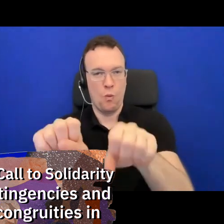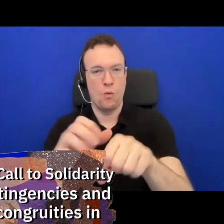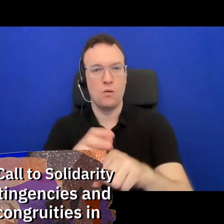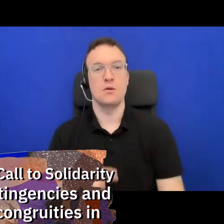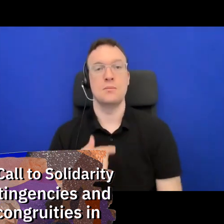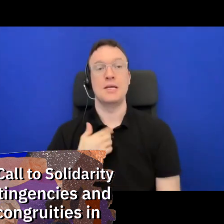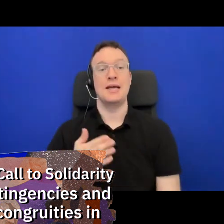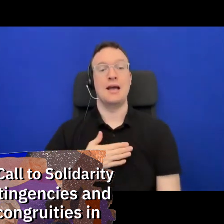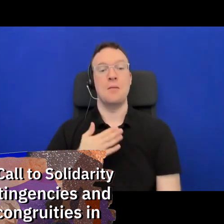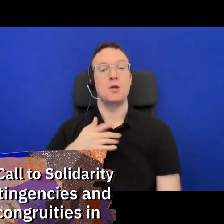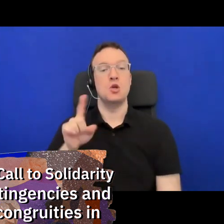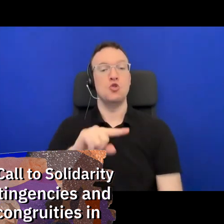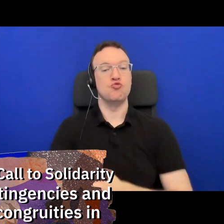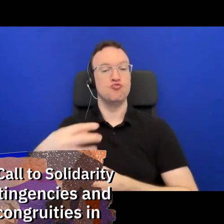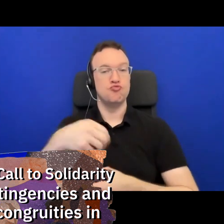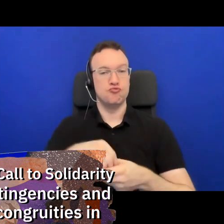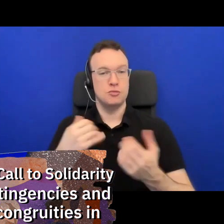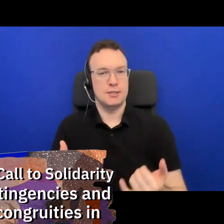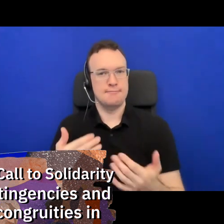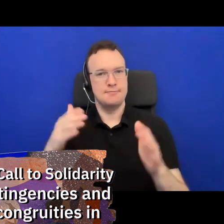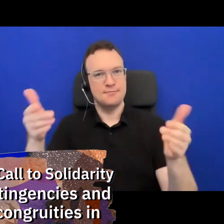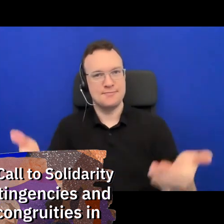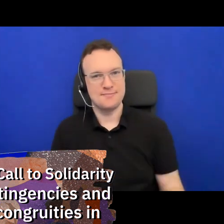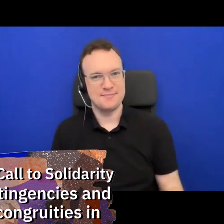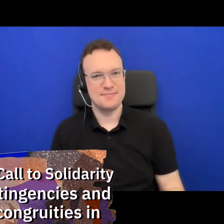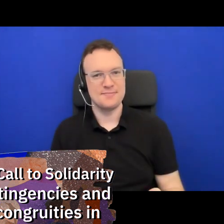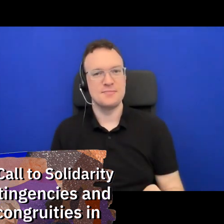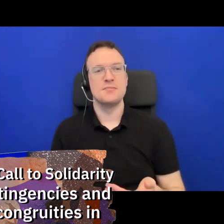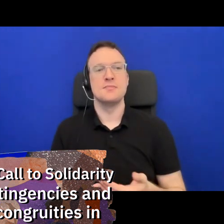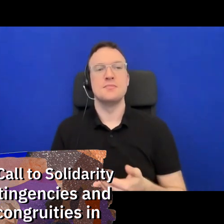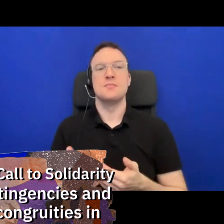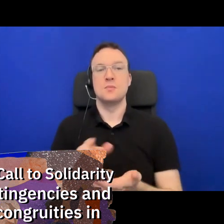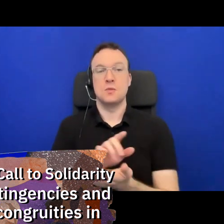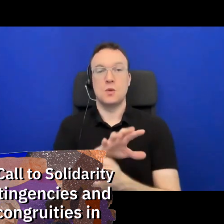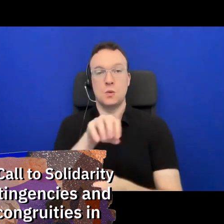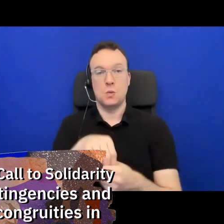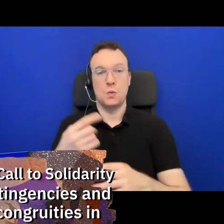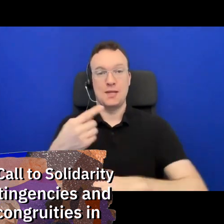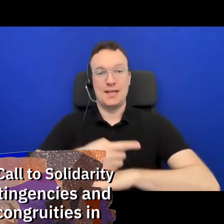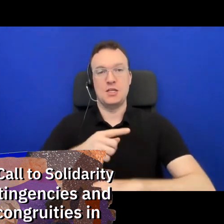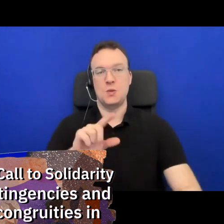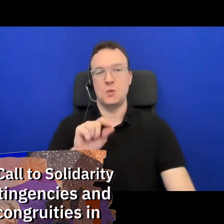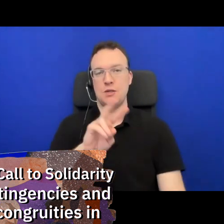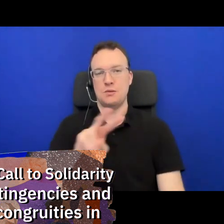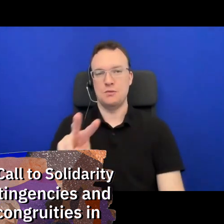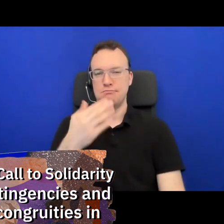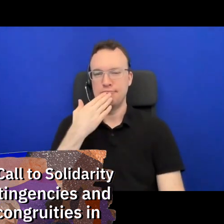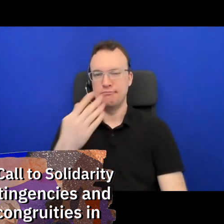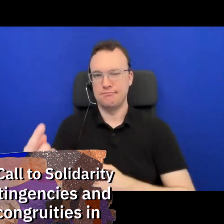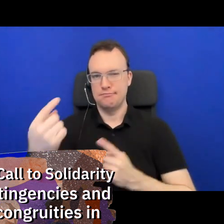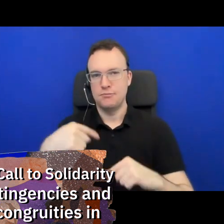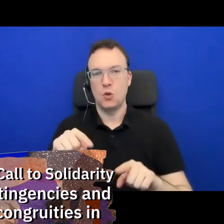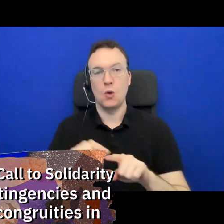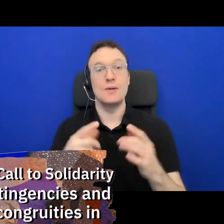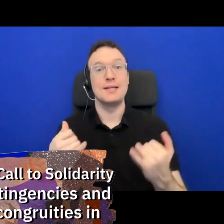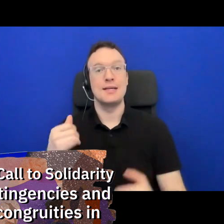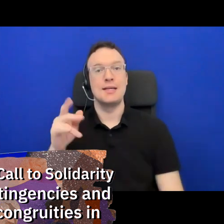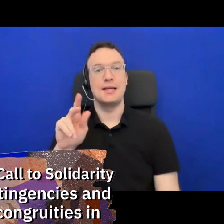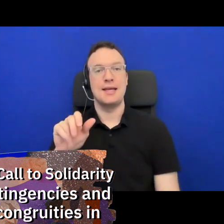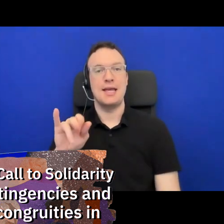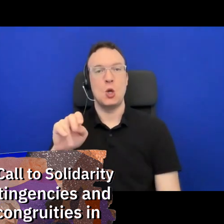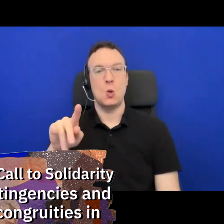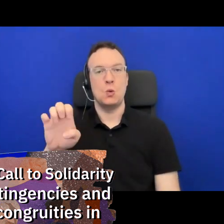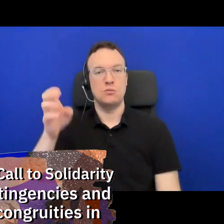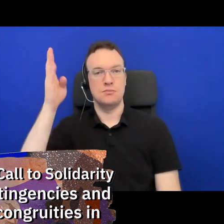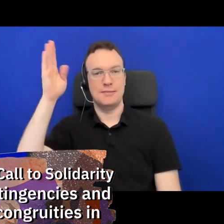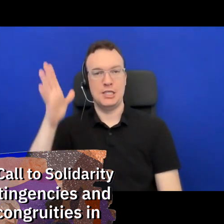all able to join us here today for Inclusion Days 2022 and for today's keynote. There are a